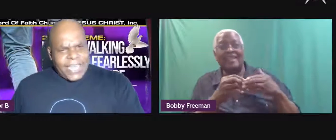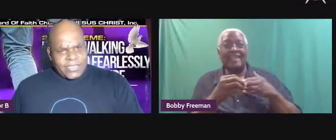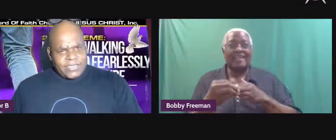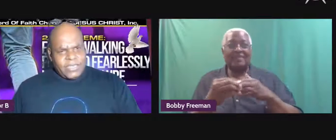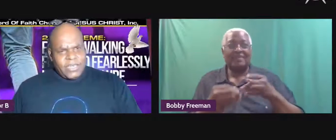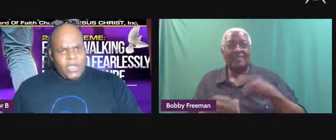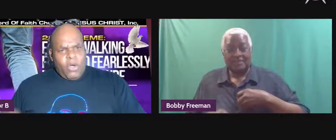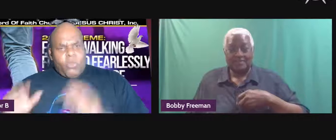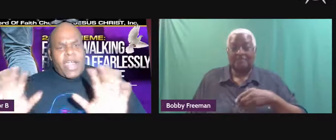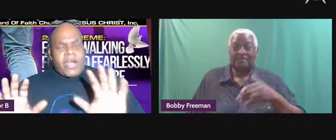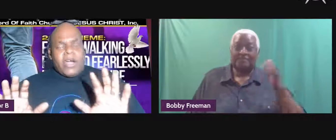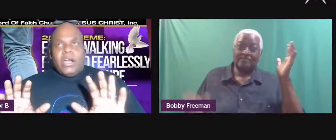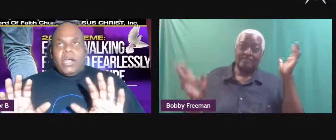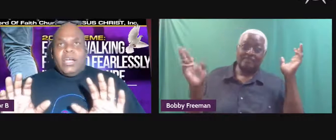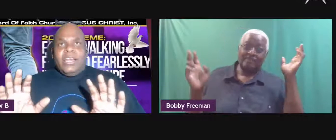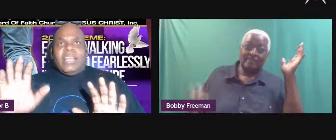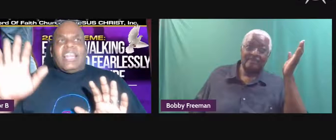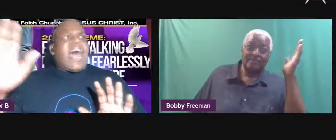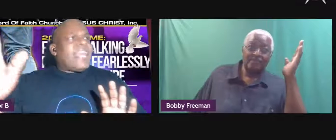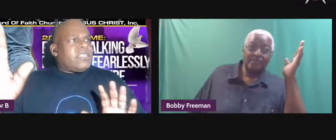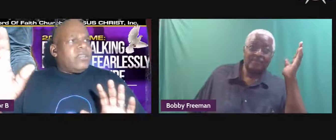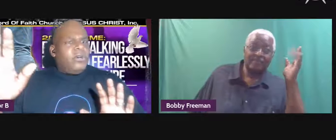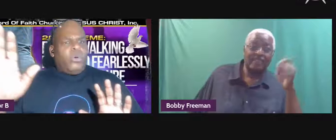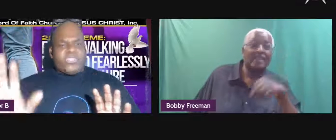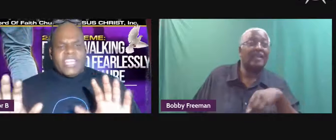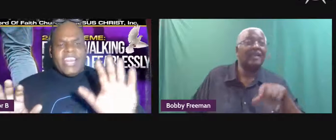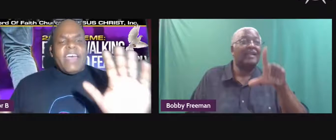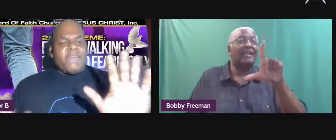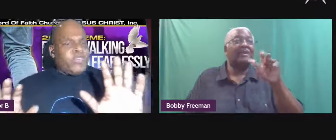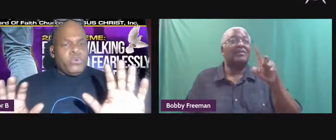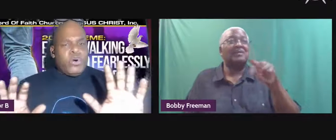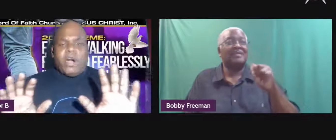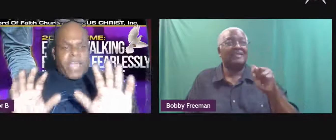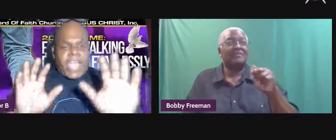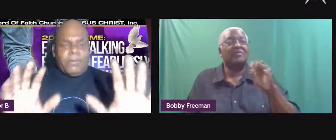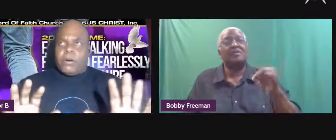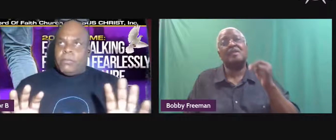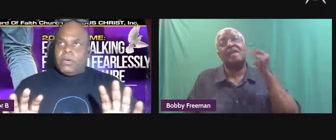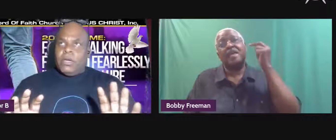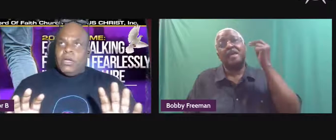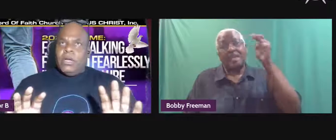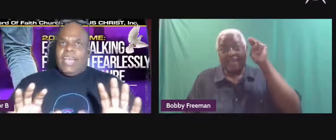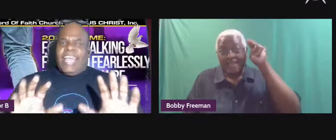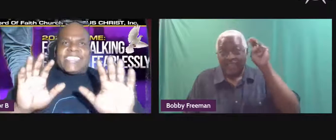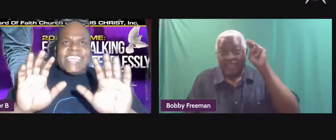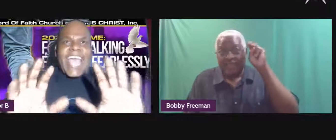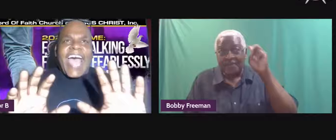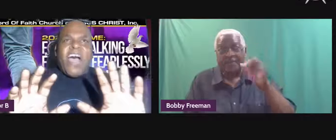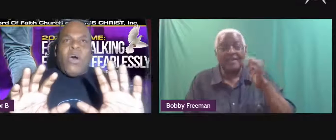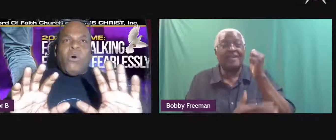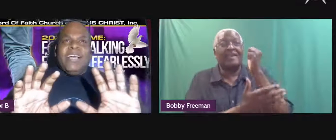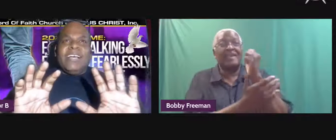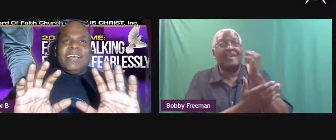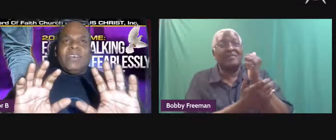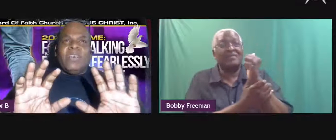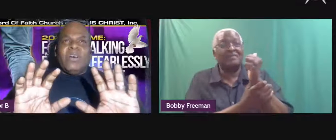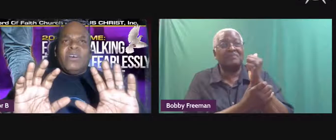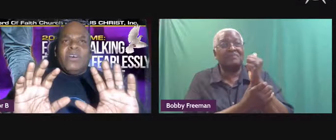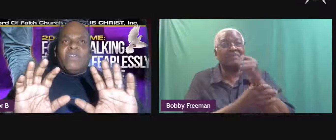to the text where Lot, who's the nephew of Abram, is now